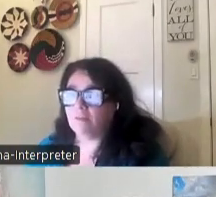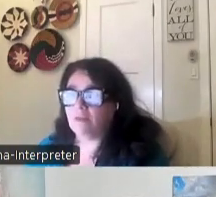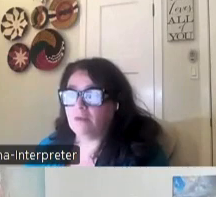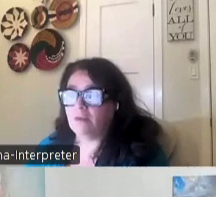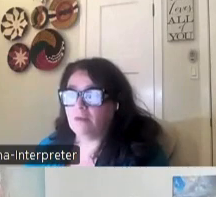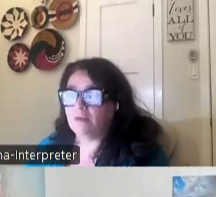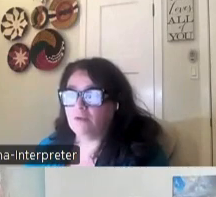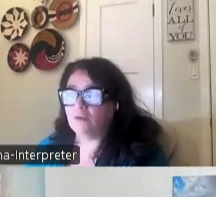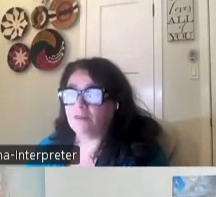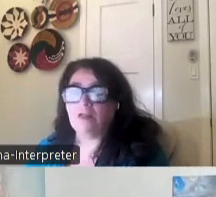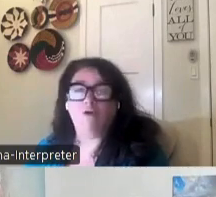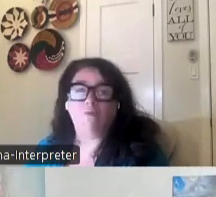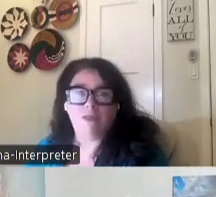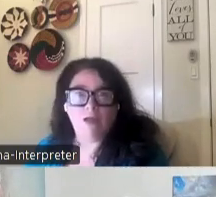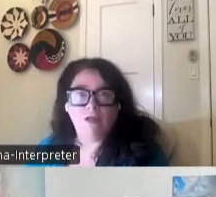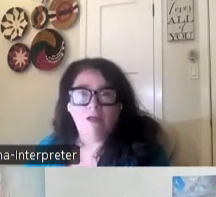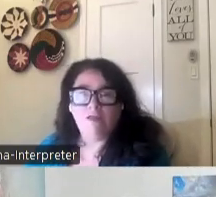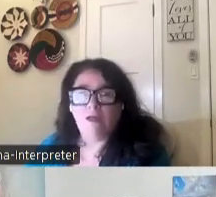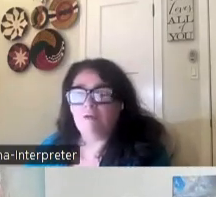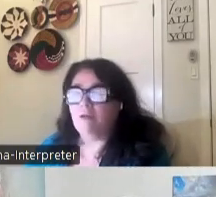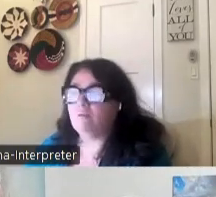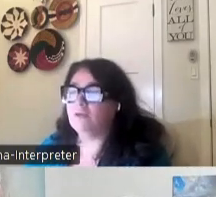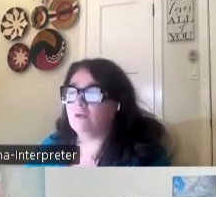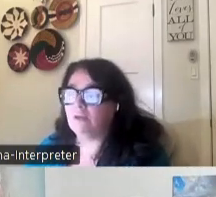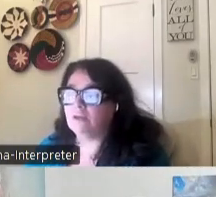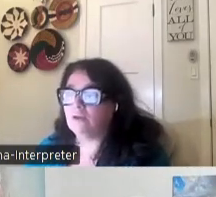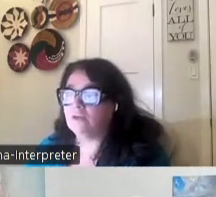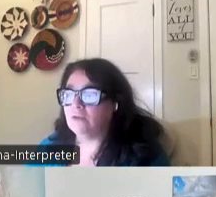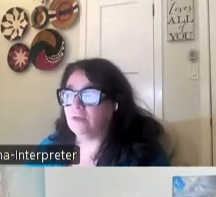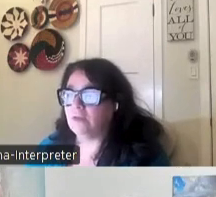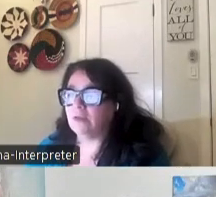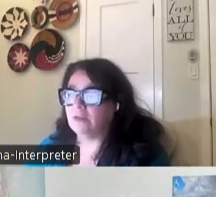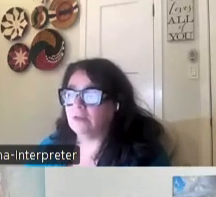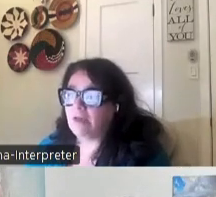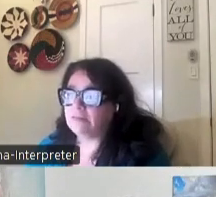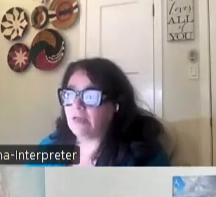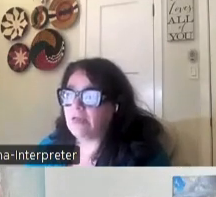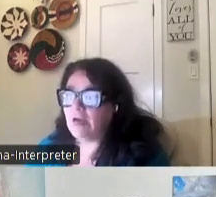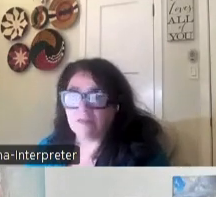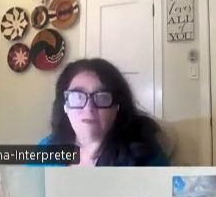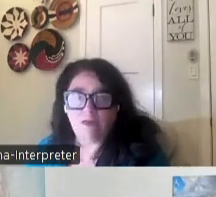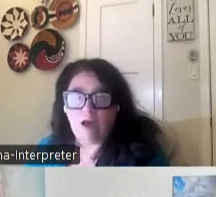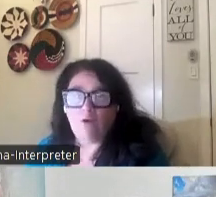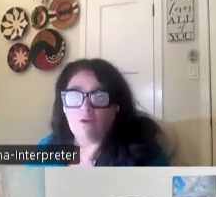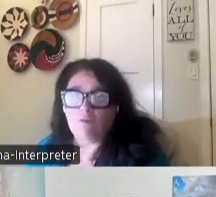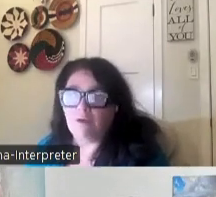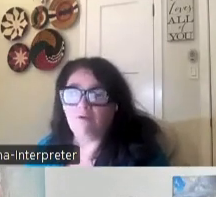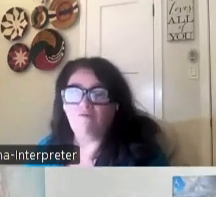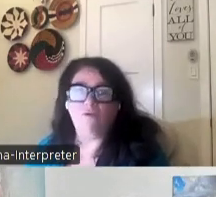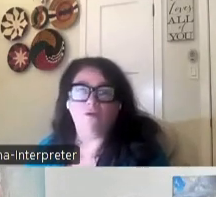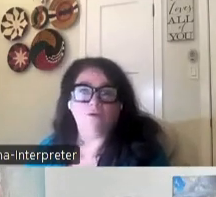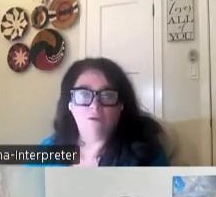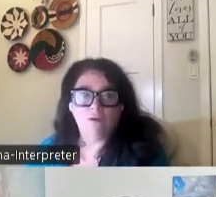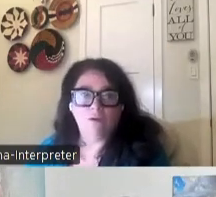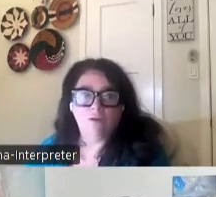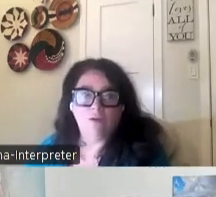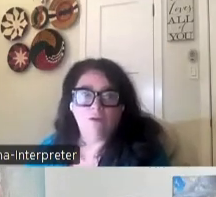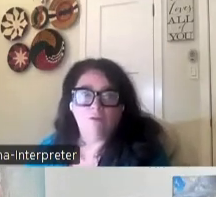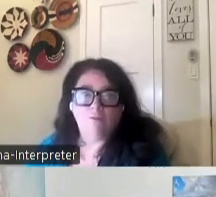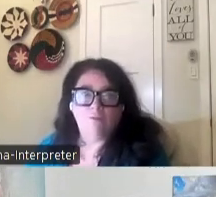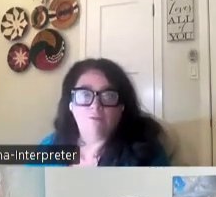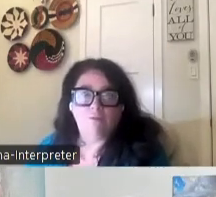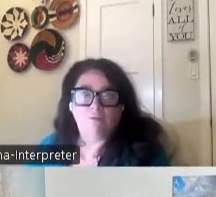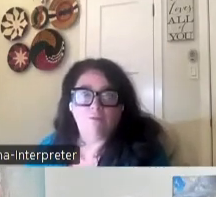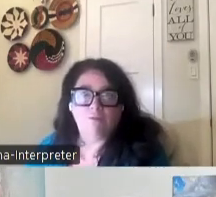more severe drought events. So you might ask, okay, if there's very little trend in the mean precipitation, but there's an increase in the variability